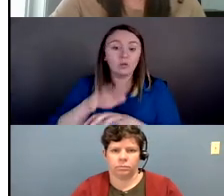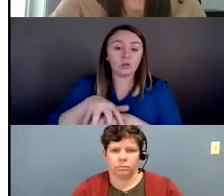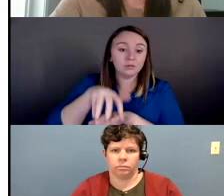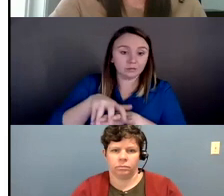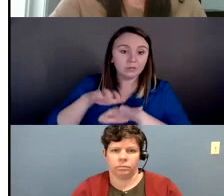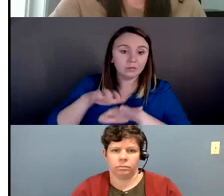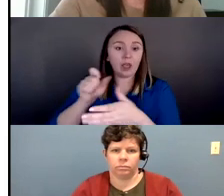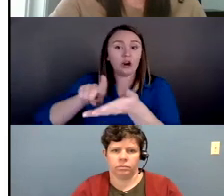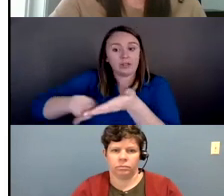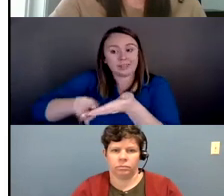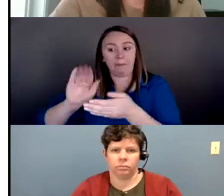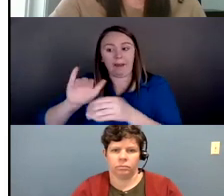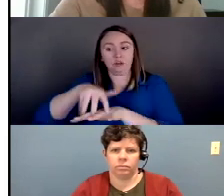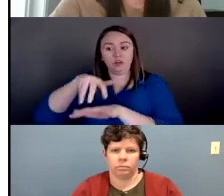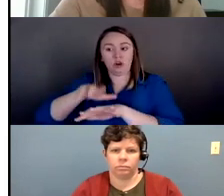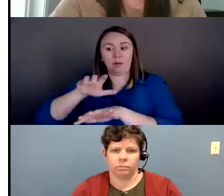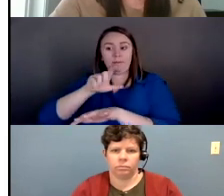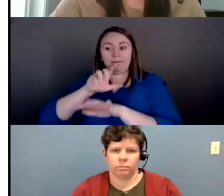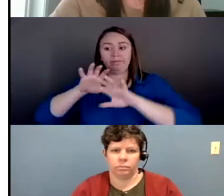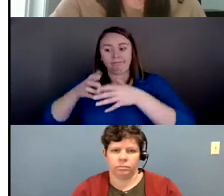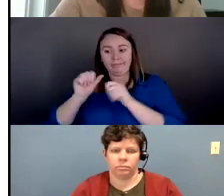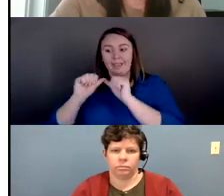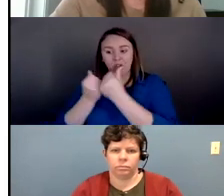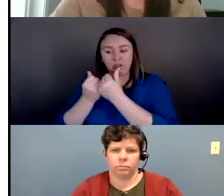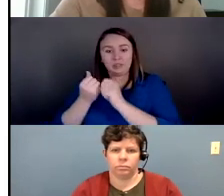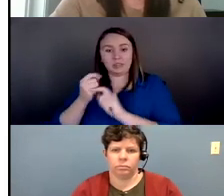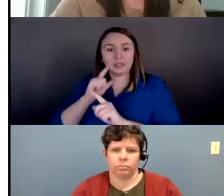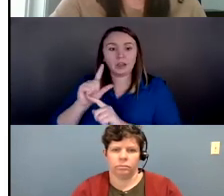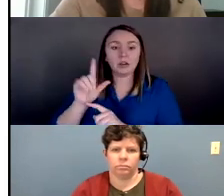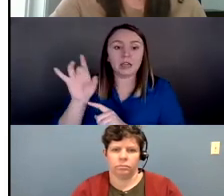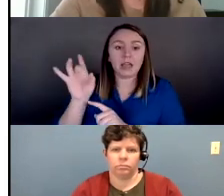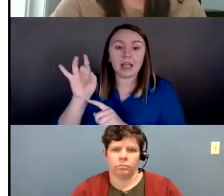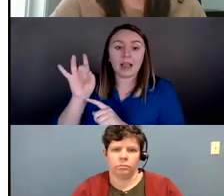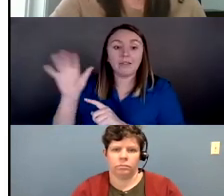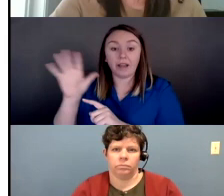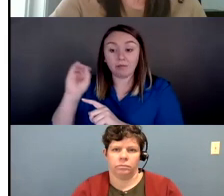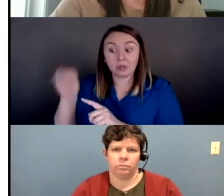agency, and then 85% is a non-tribal agency.